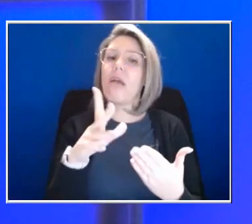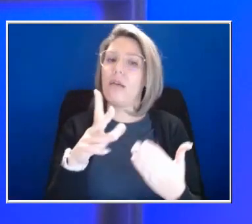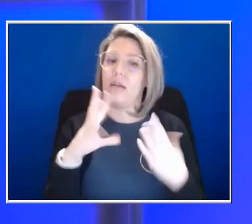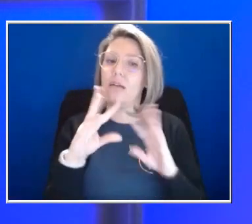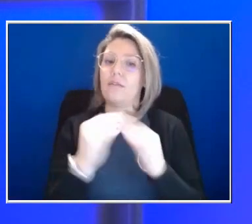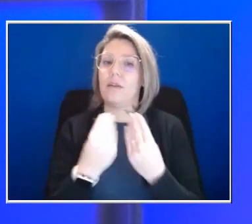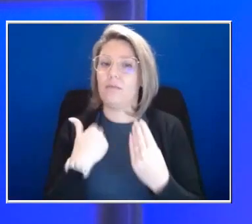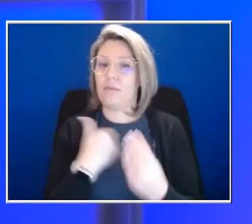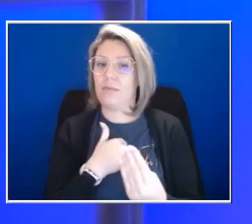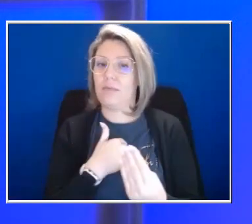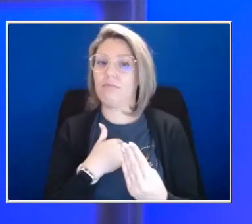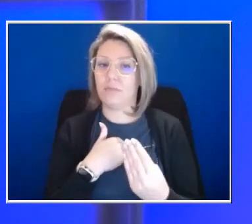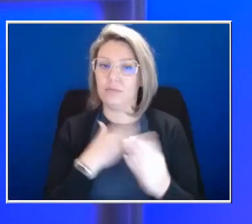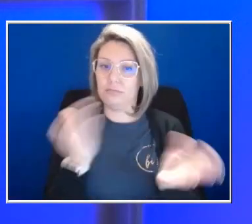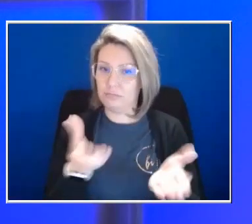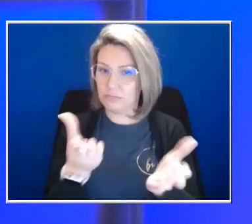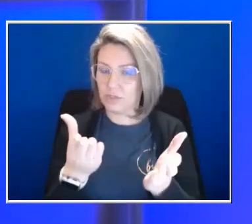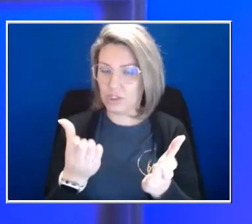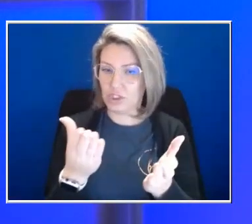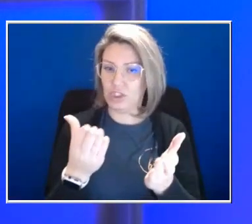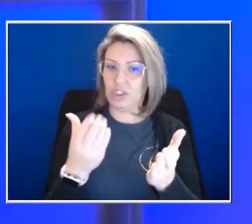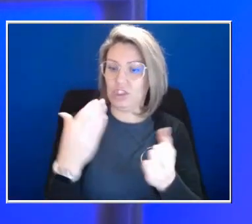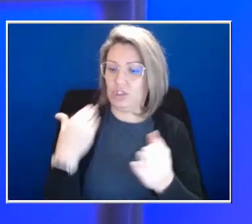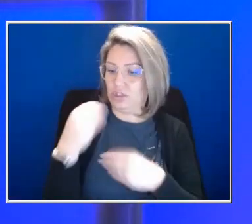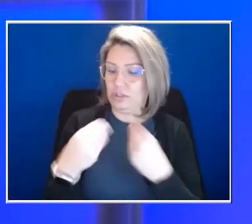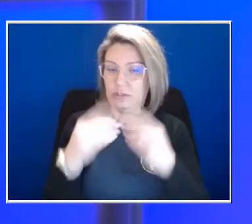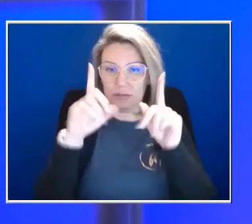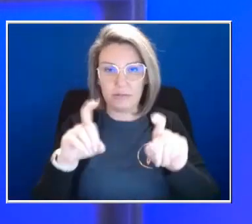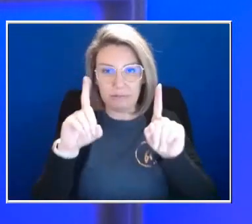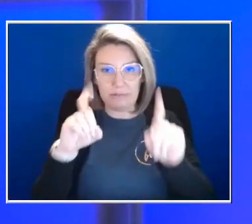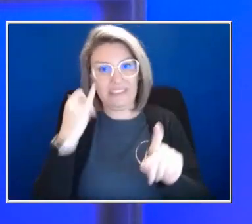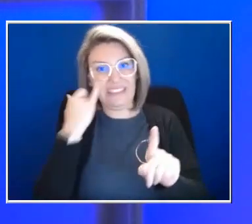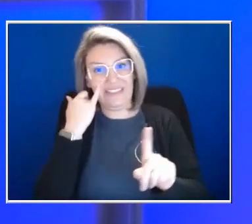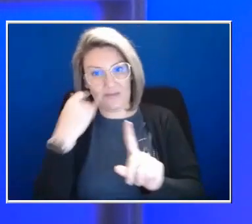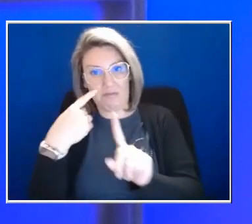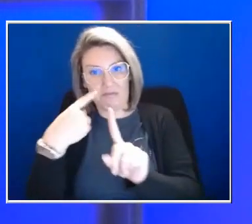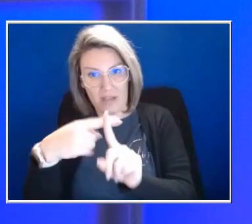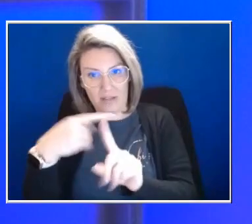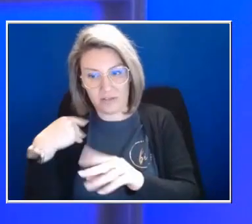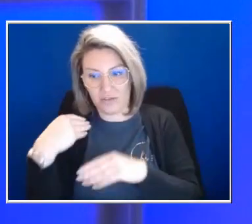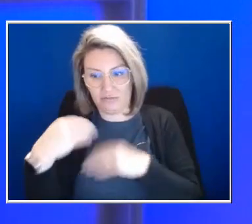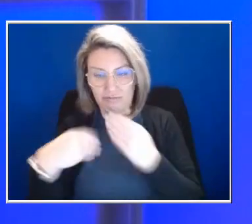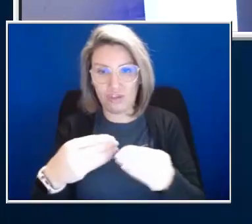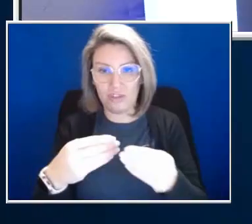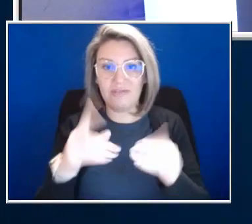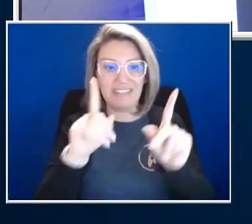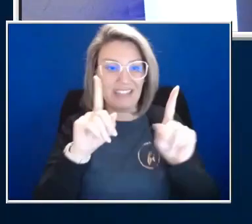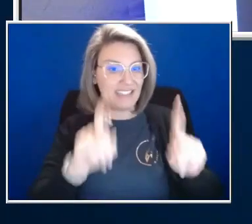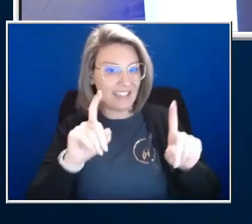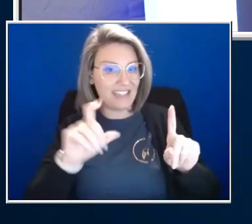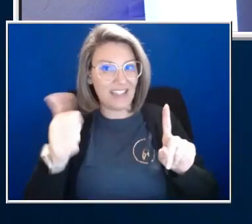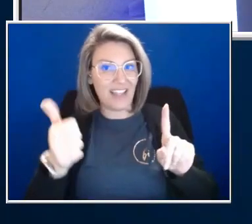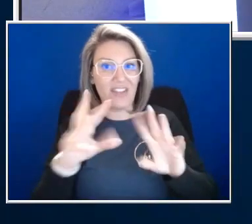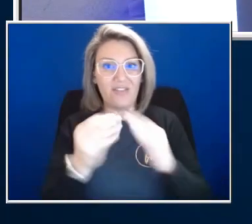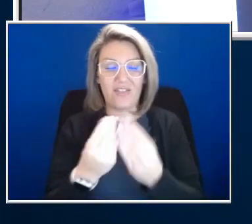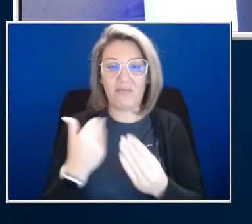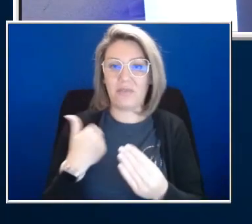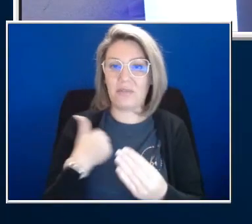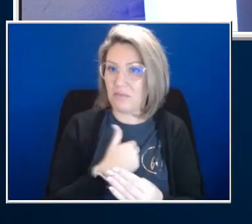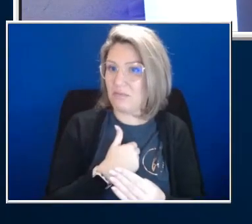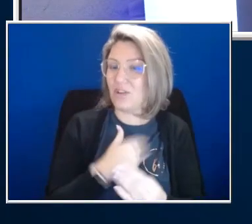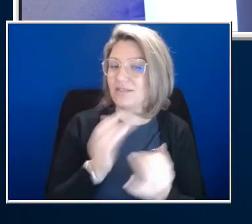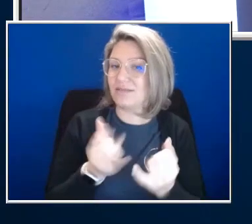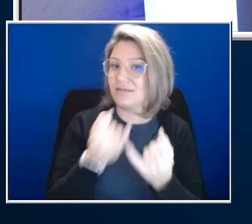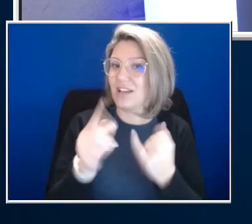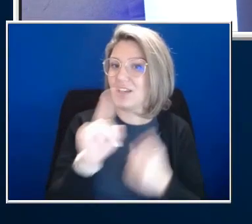the disease, if there is genetic positivity there, then you can use that to screen other family members. Okay, last question from Martha. Corey, I'll start with you.